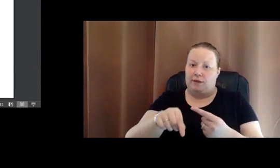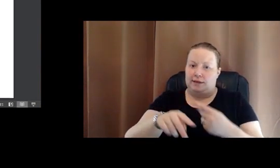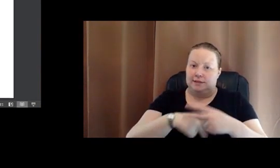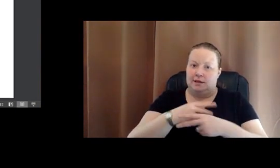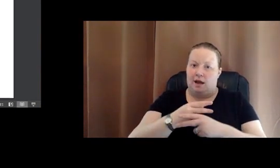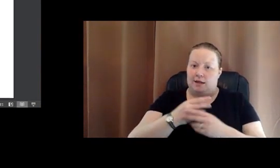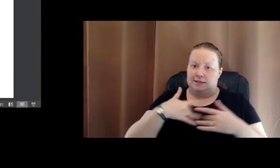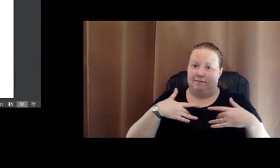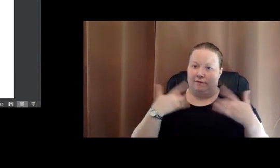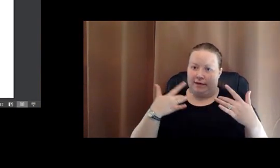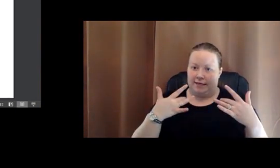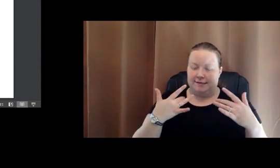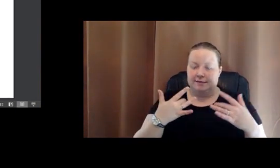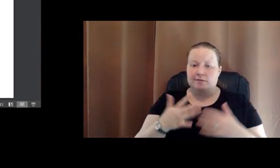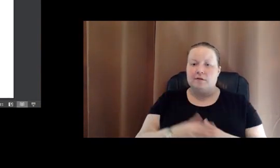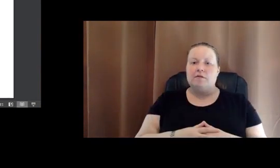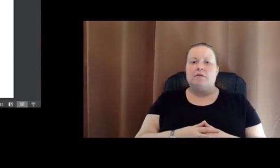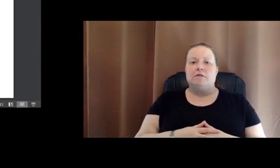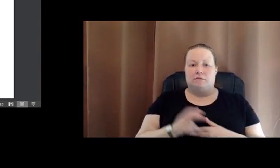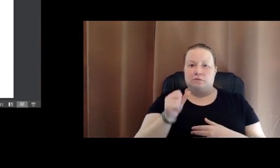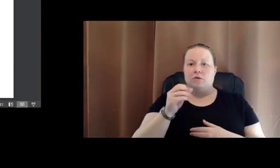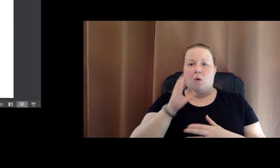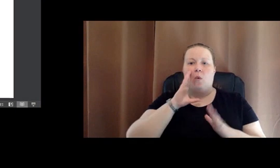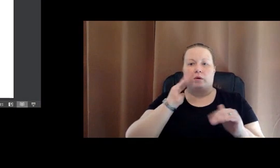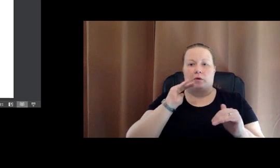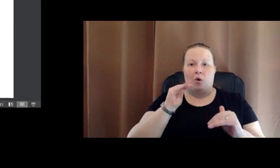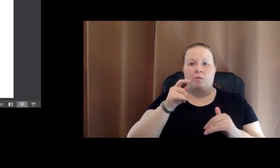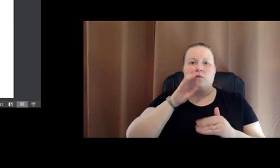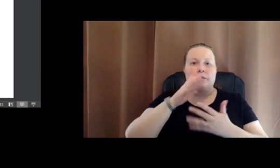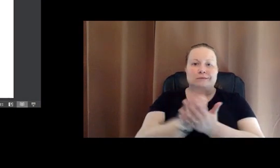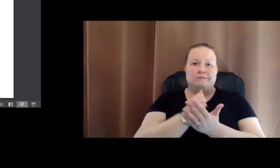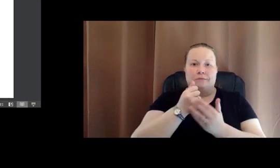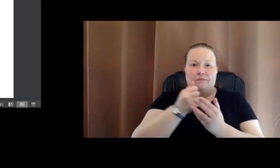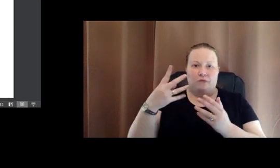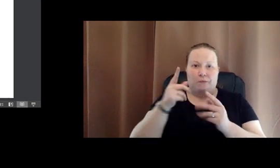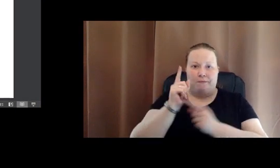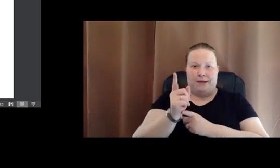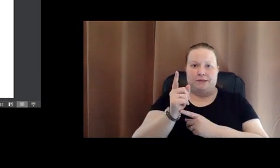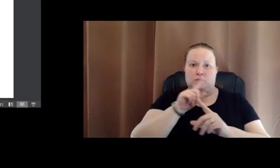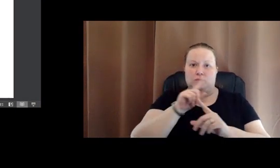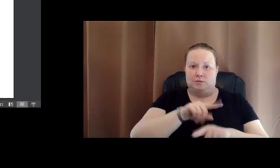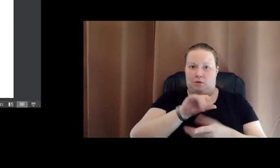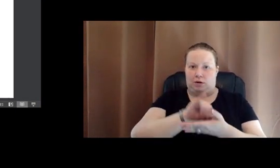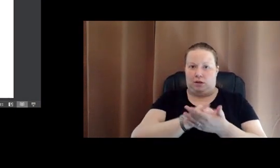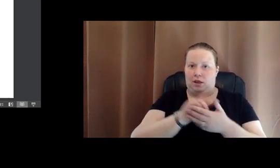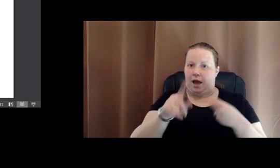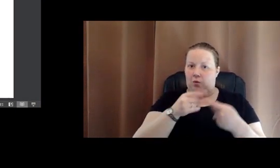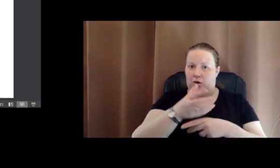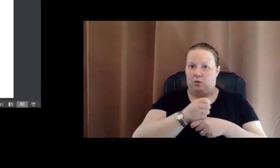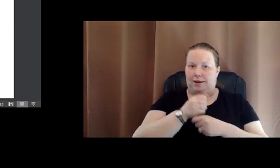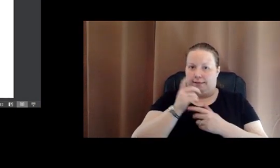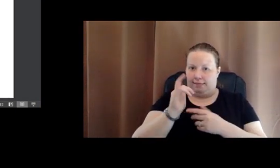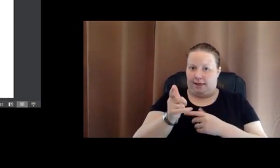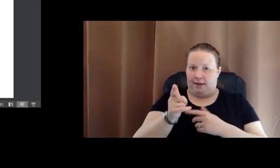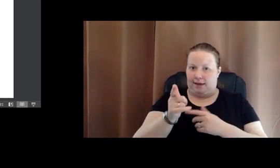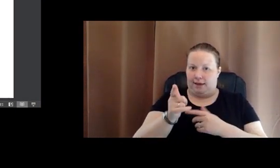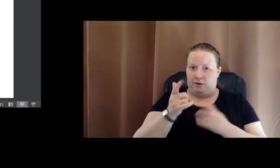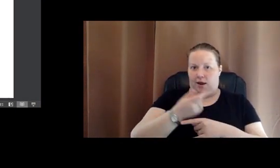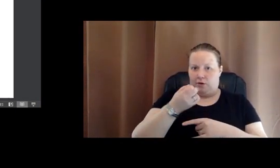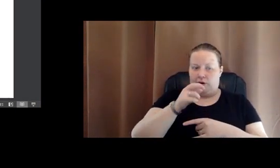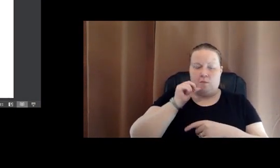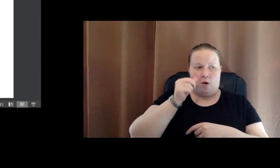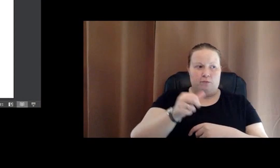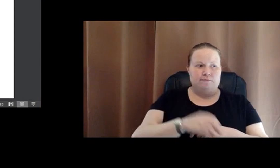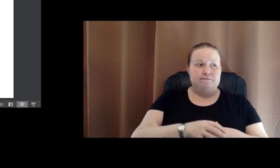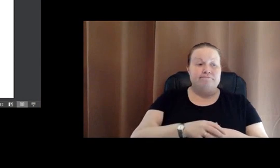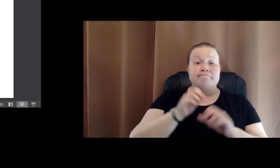And so we hope that you'll take a few minutes to respond to that when you get it later today or tomorrow. Okay, so